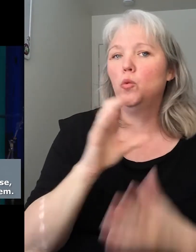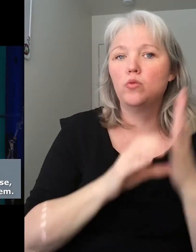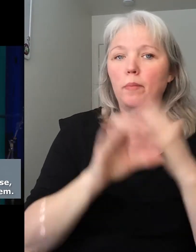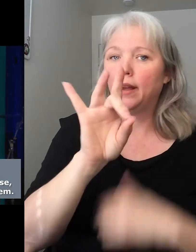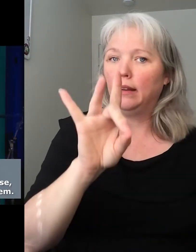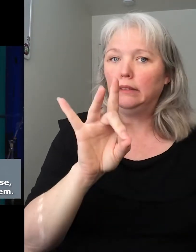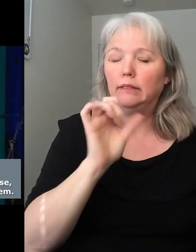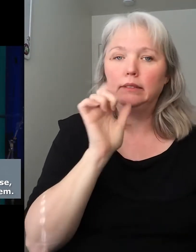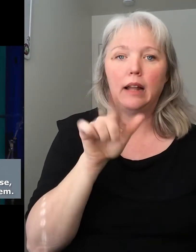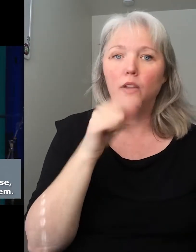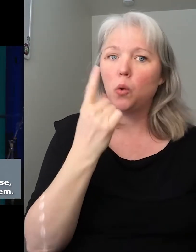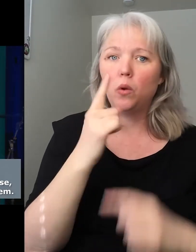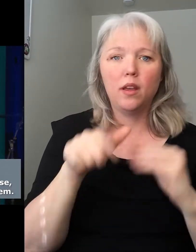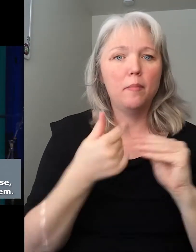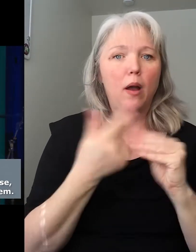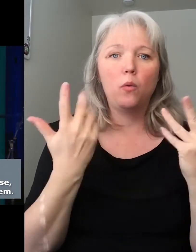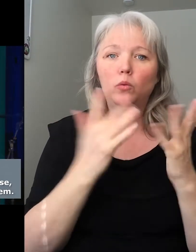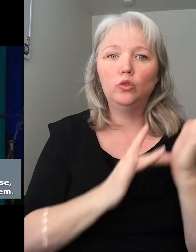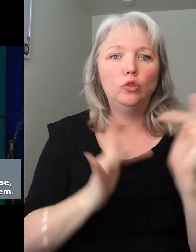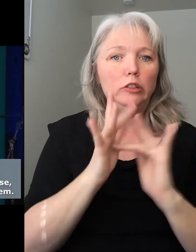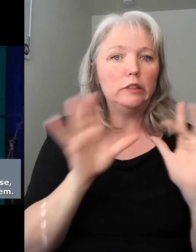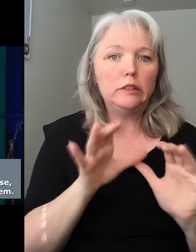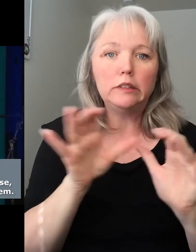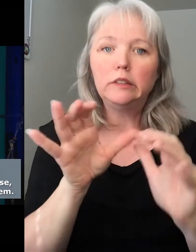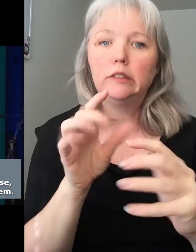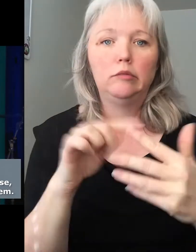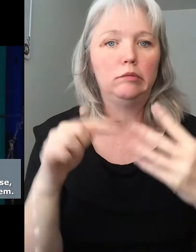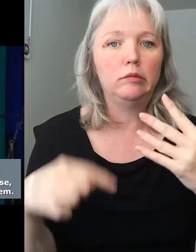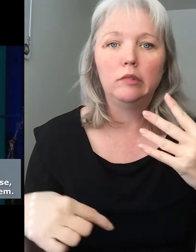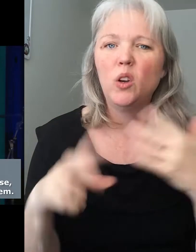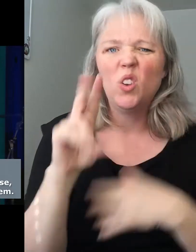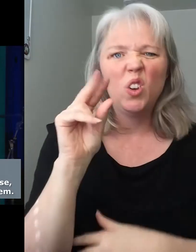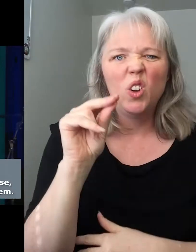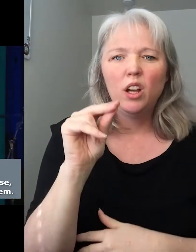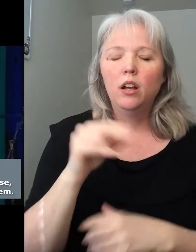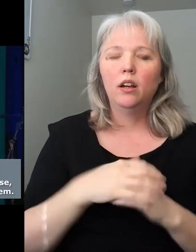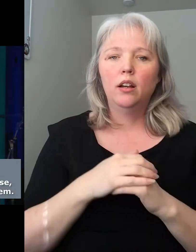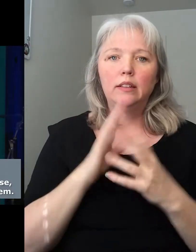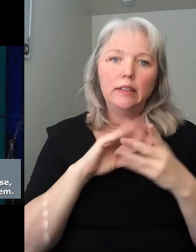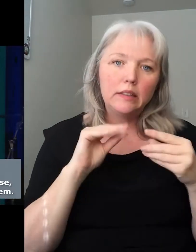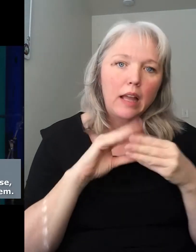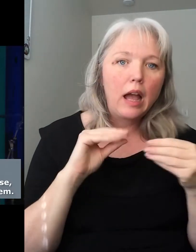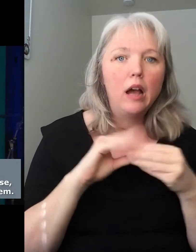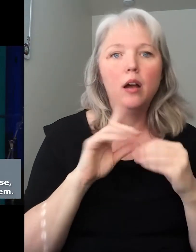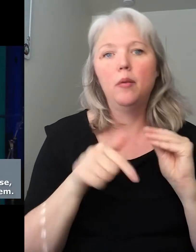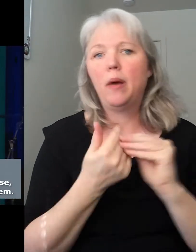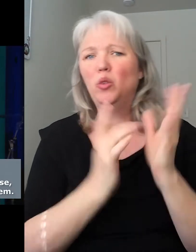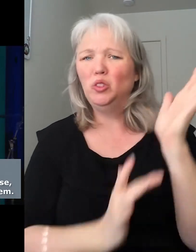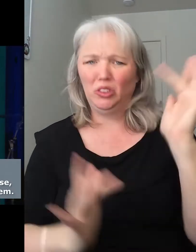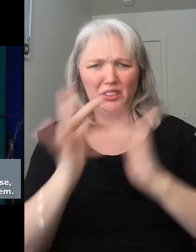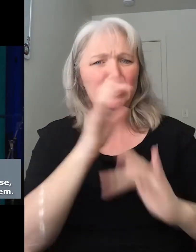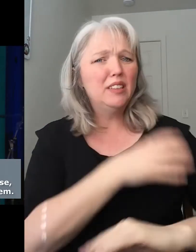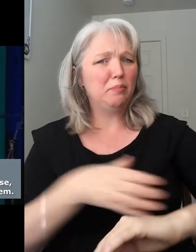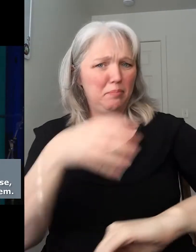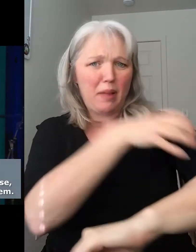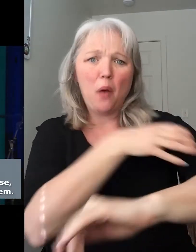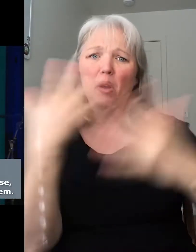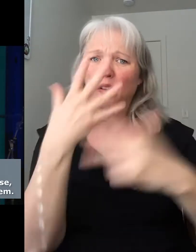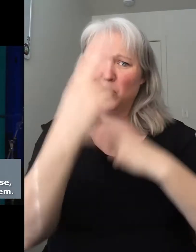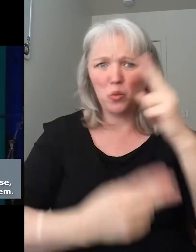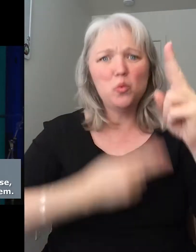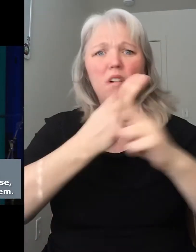are not just about what Jesus did. These accounts are about Jesus' power in this